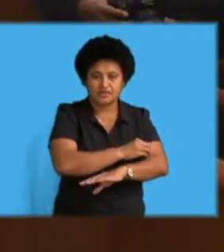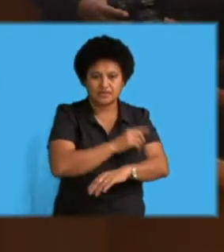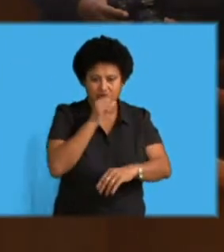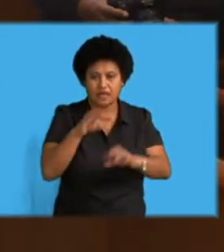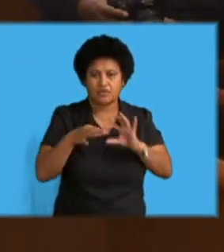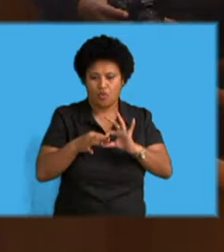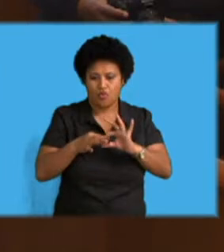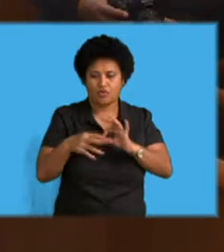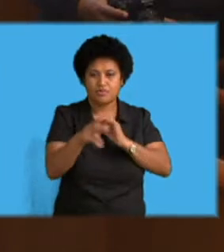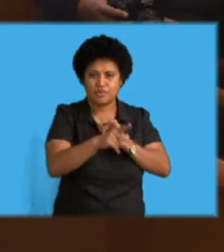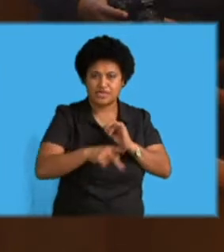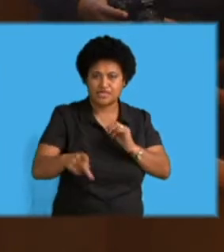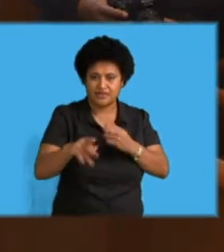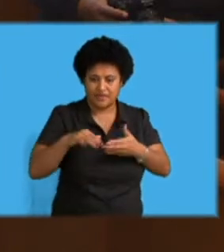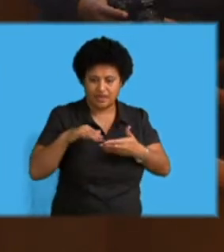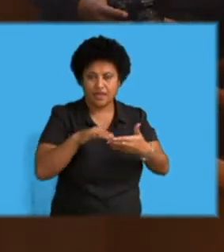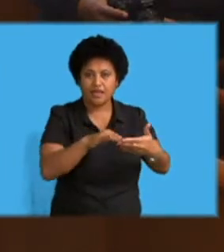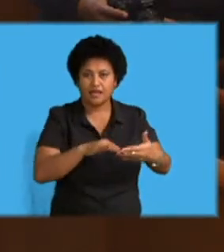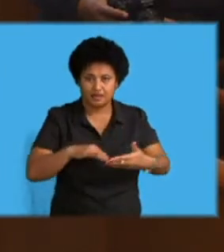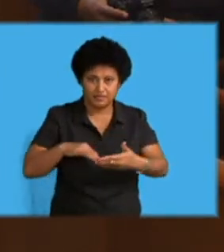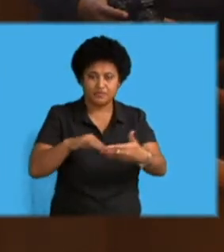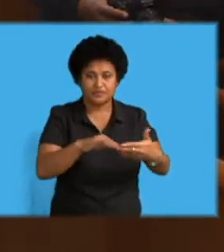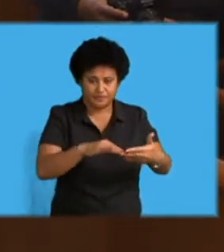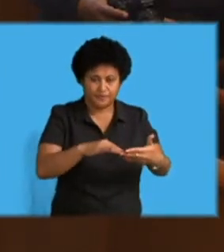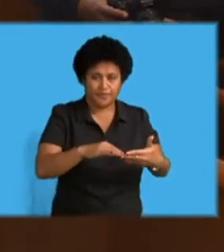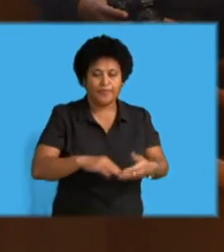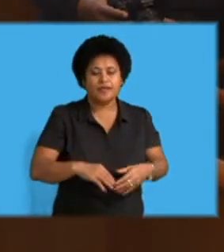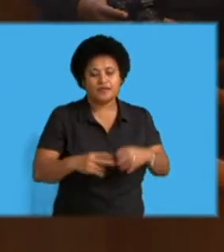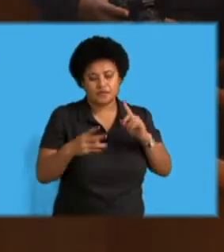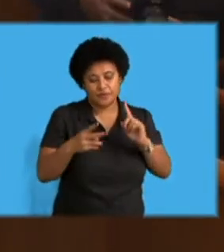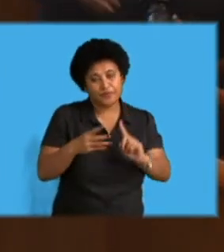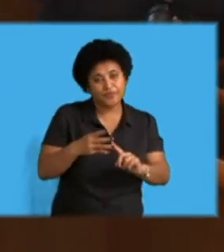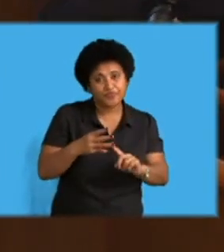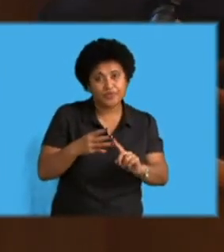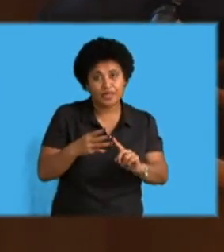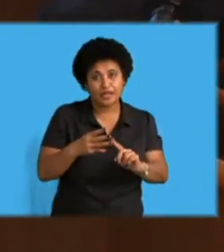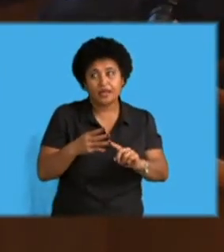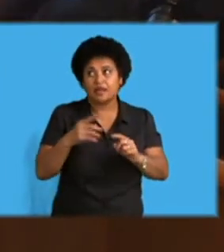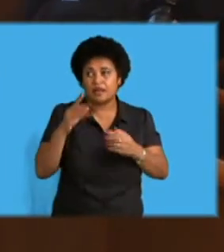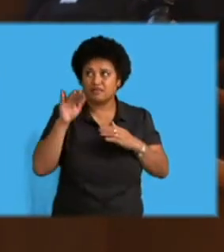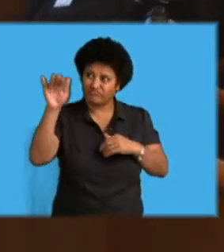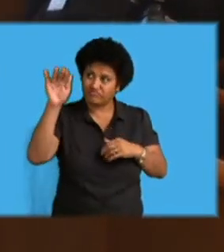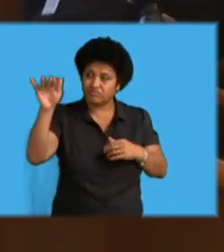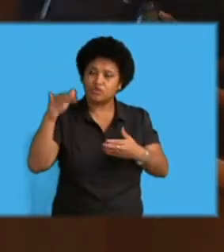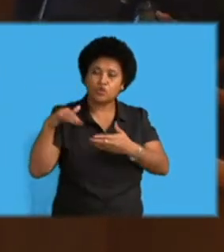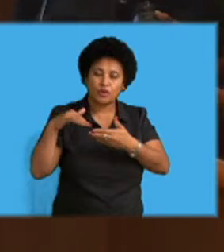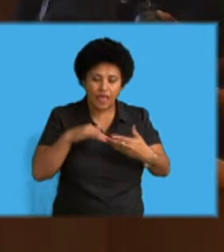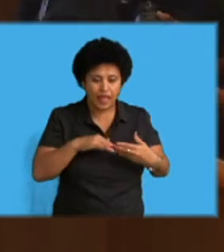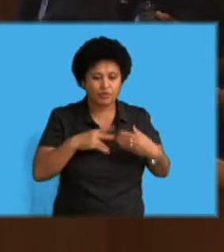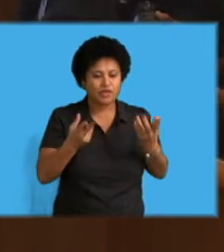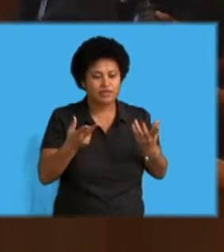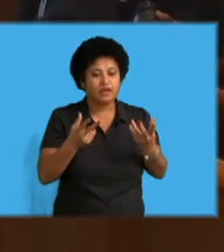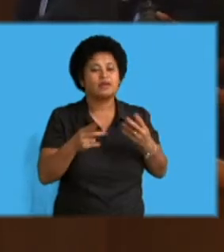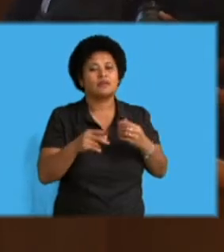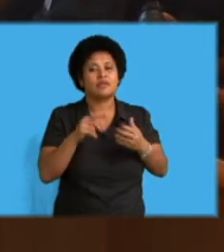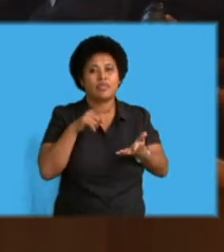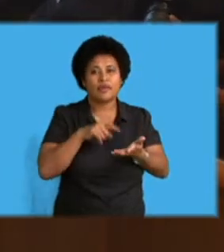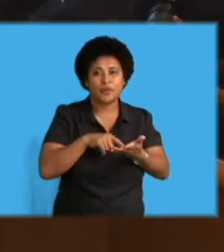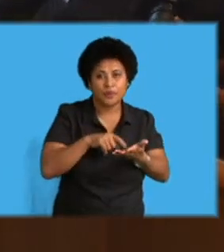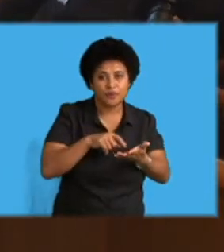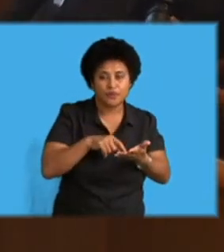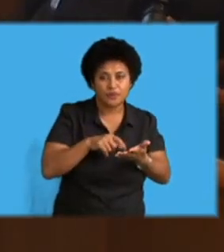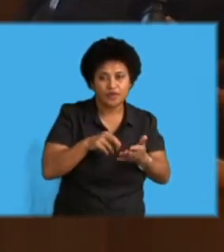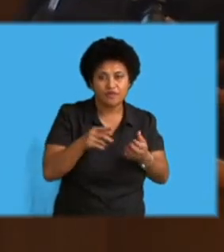the PDMC highlighted was for ADB to include a provision in the loan documentation going forward and also in existing agreements to